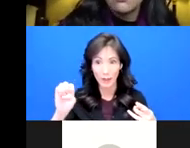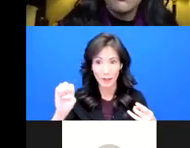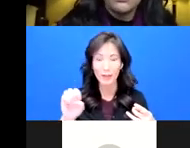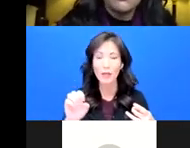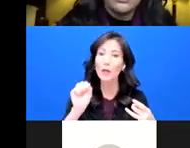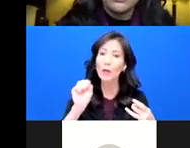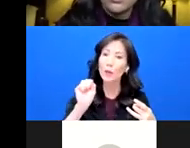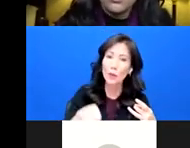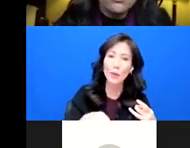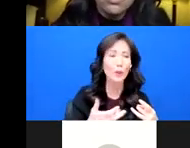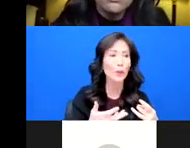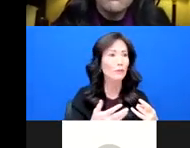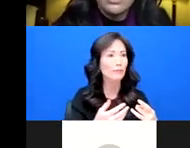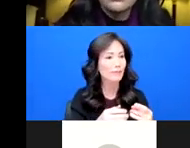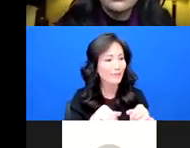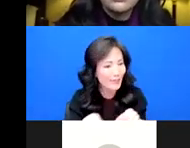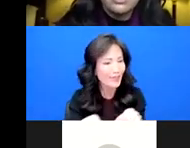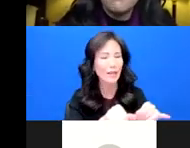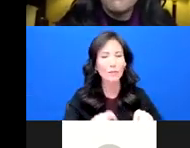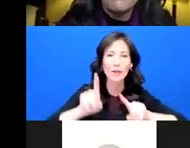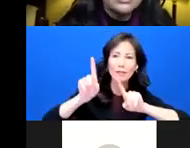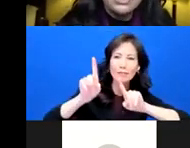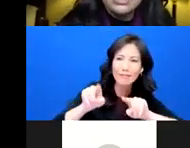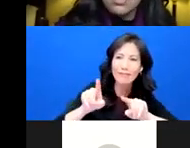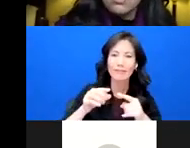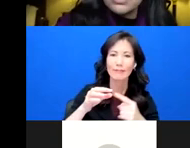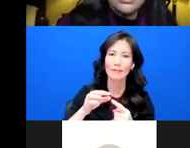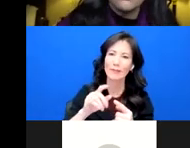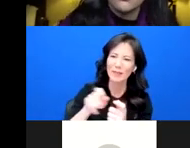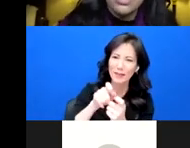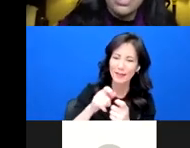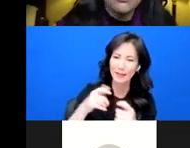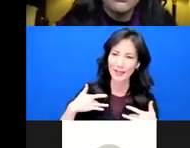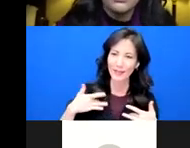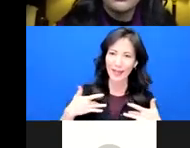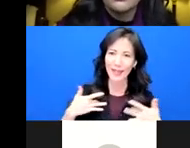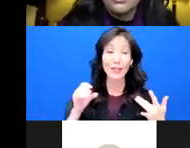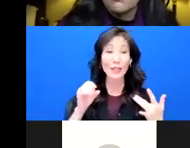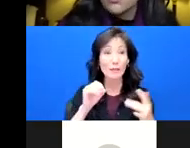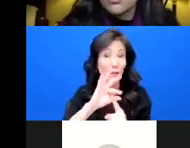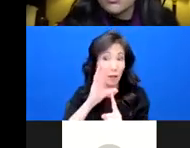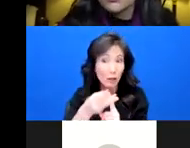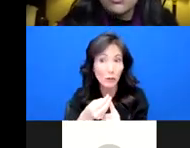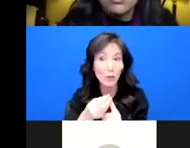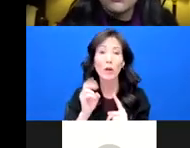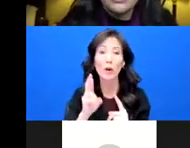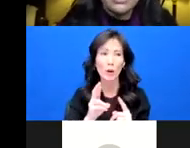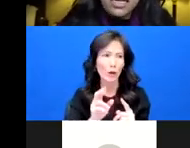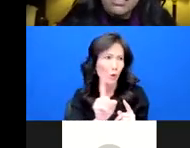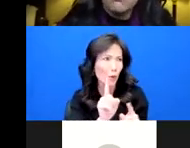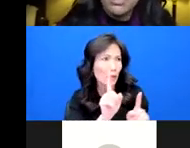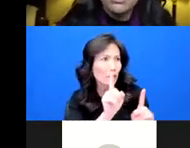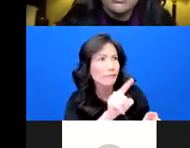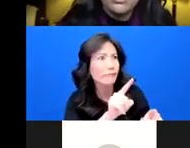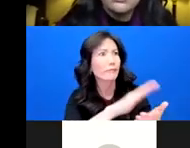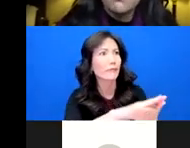that you frequent, cultural events, places that you visit, or your neighborhood, where you go to school. That can,